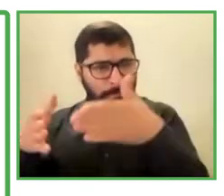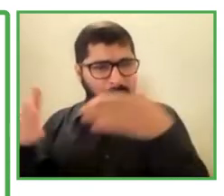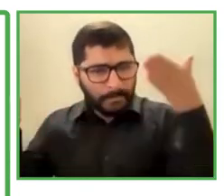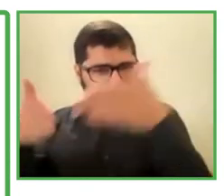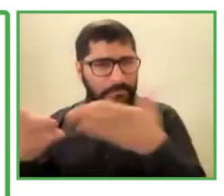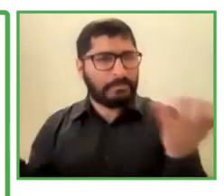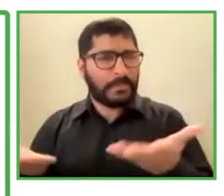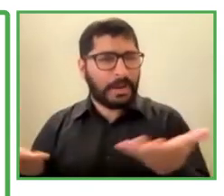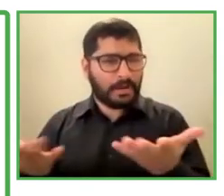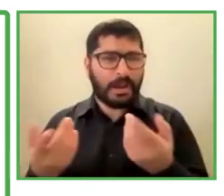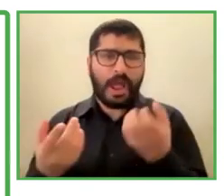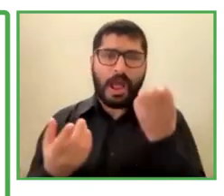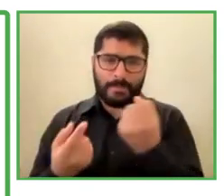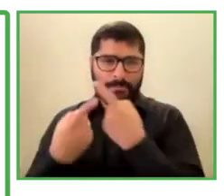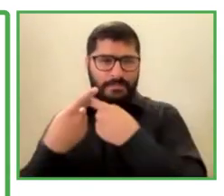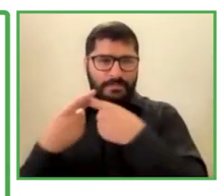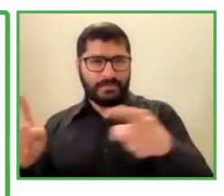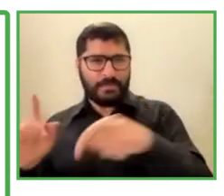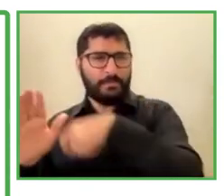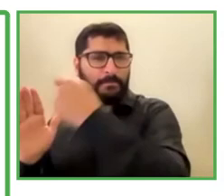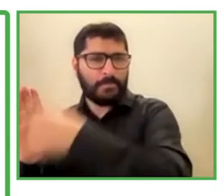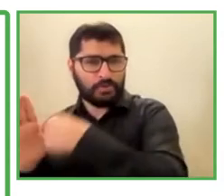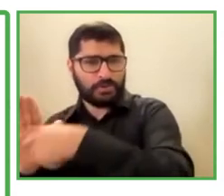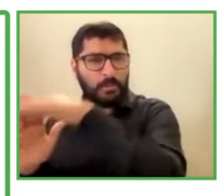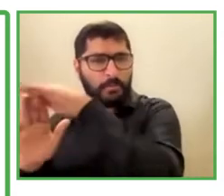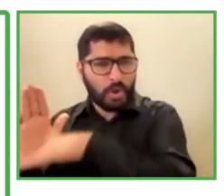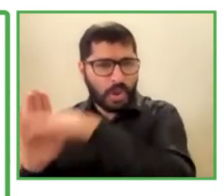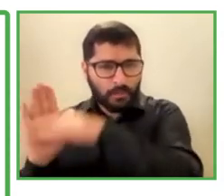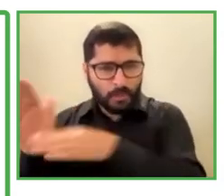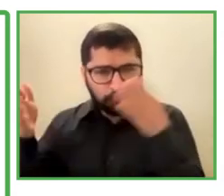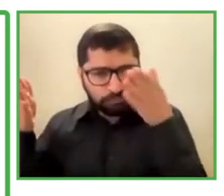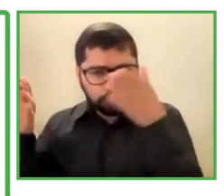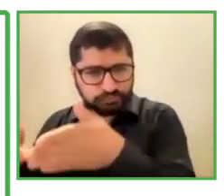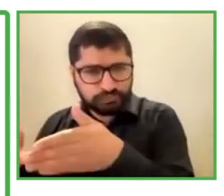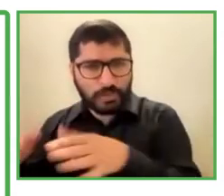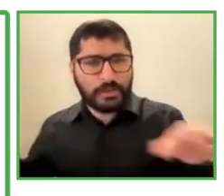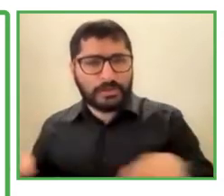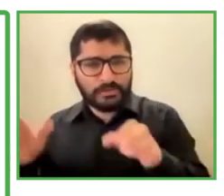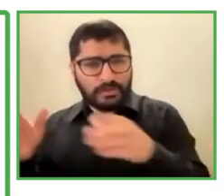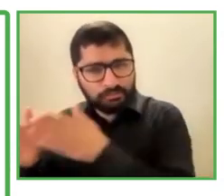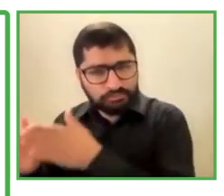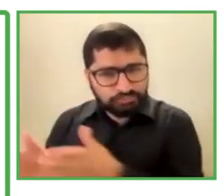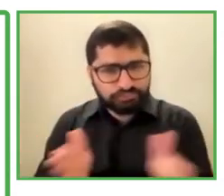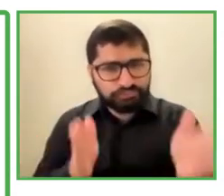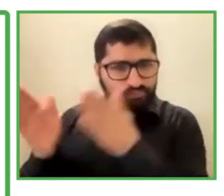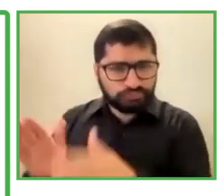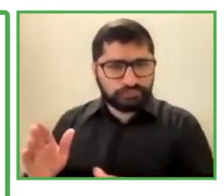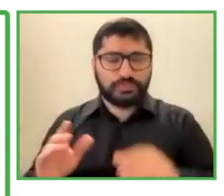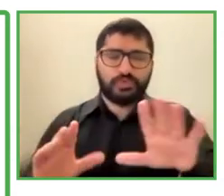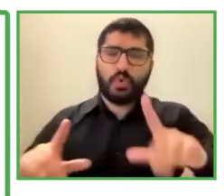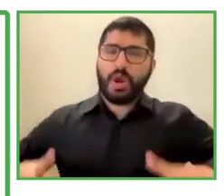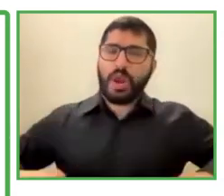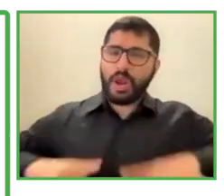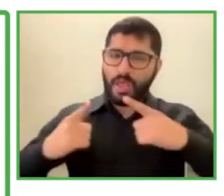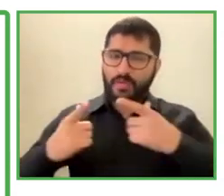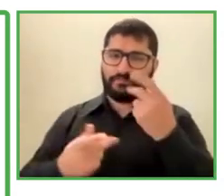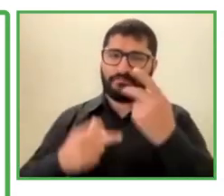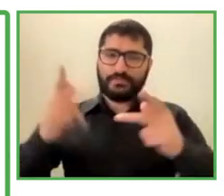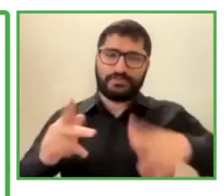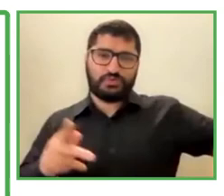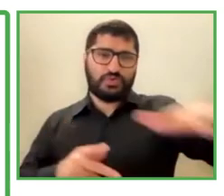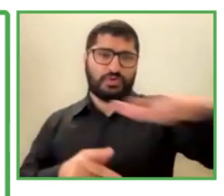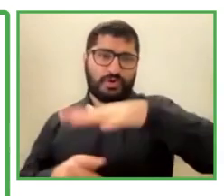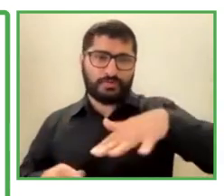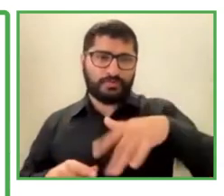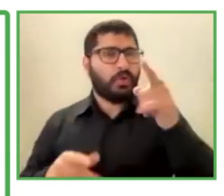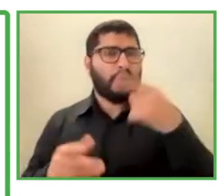several programs focused on the different stages of their lives and their needs. For example,